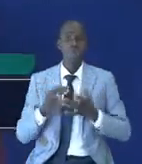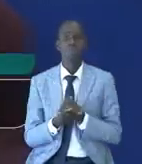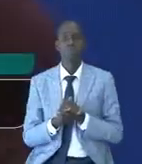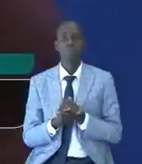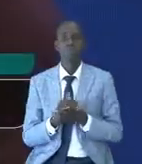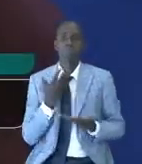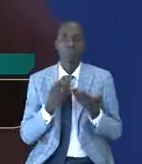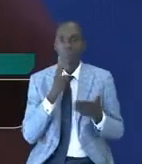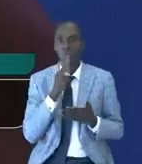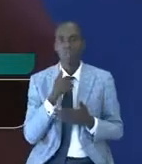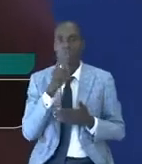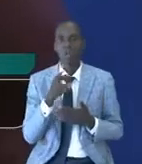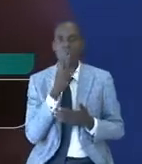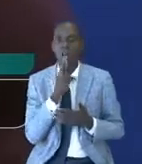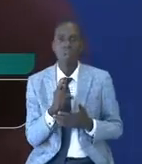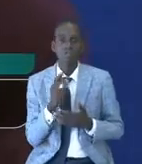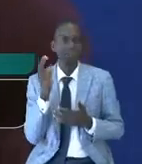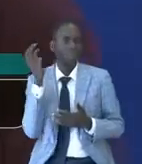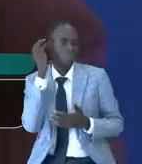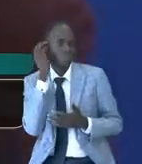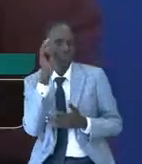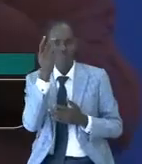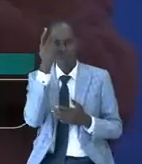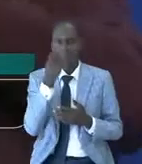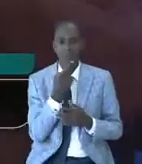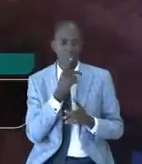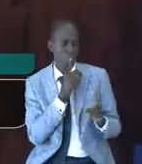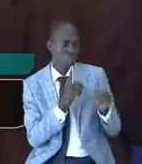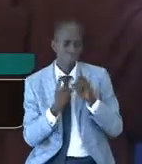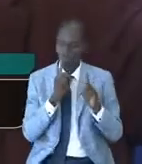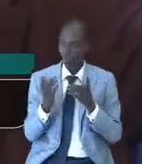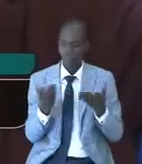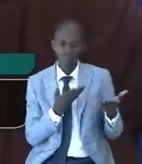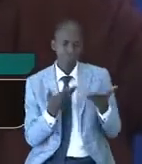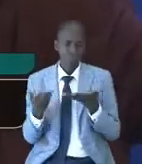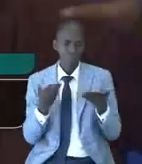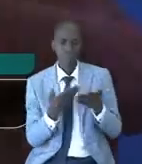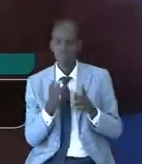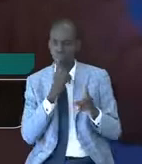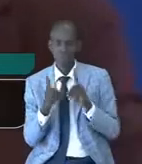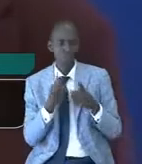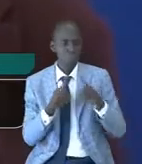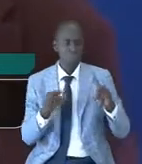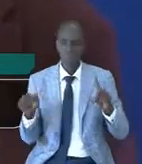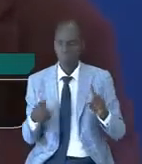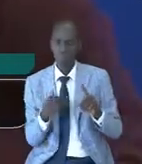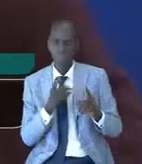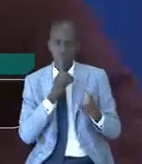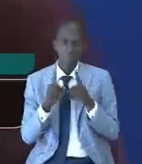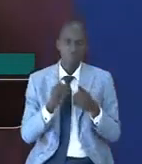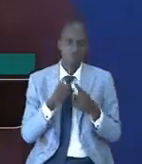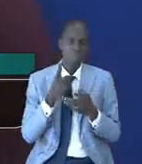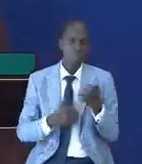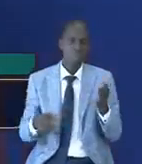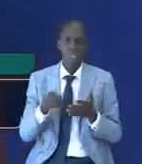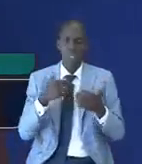are listening to your parents talking, and everything they had in their hand, in their mind, they could express. And